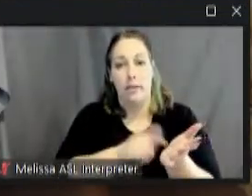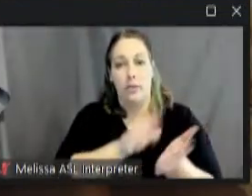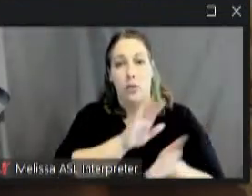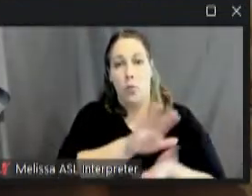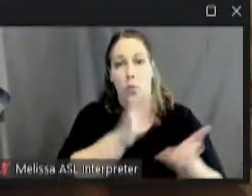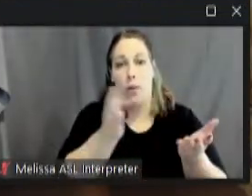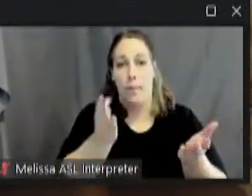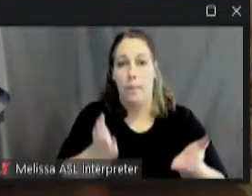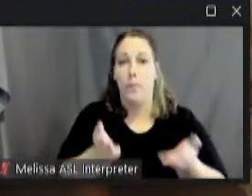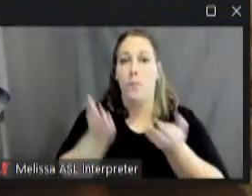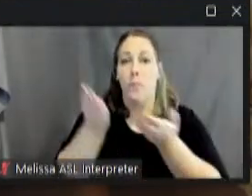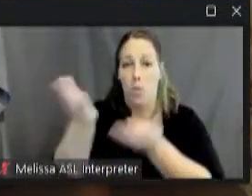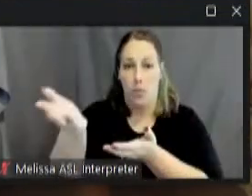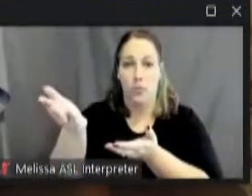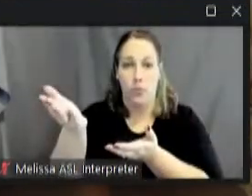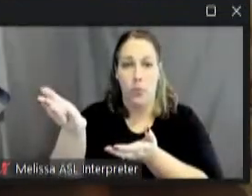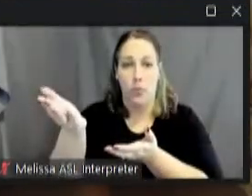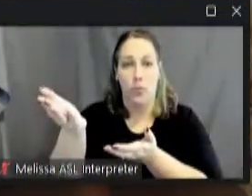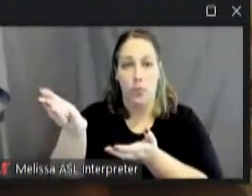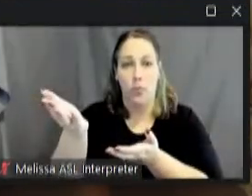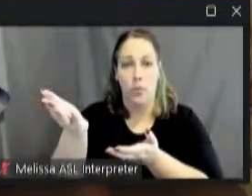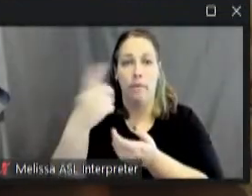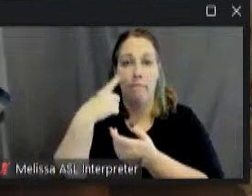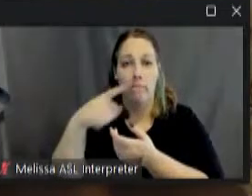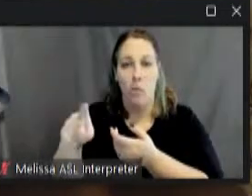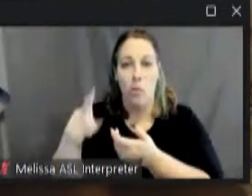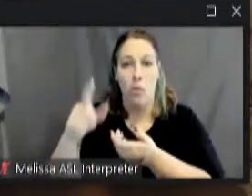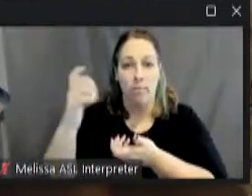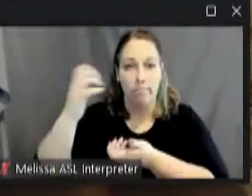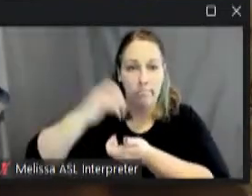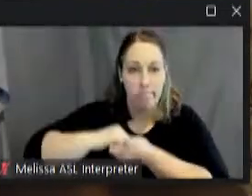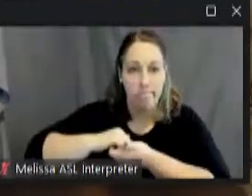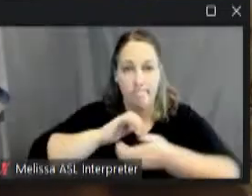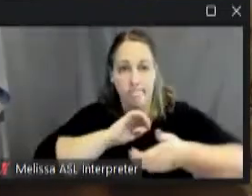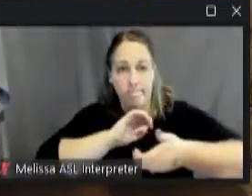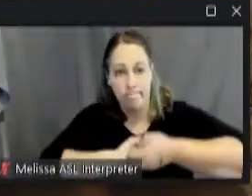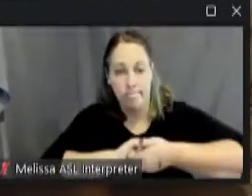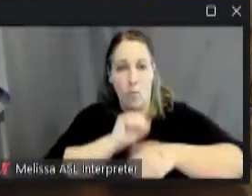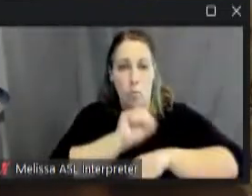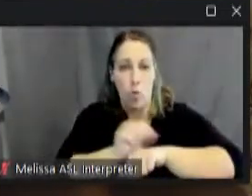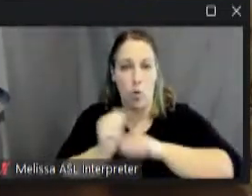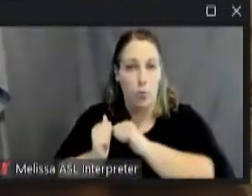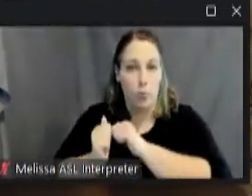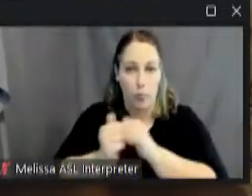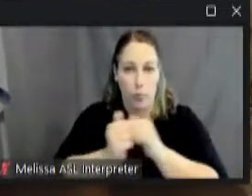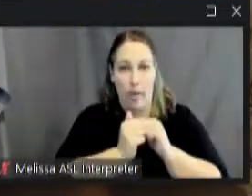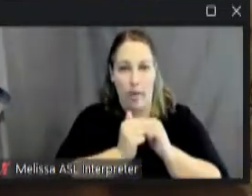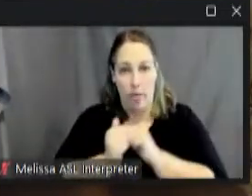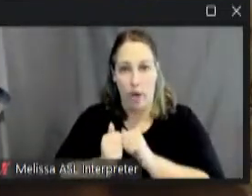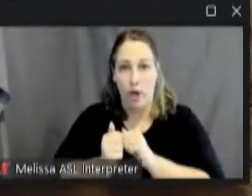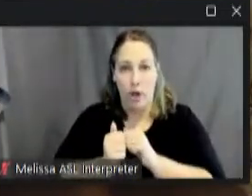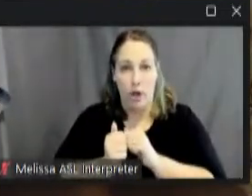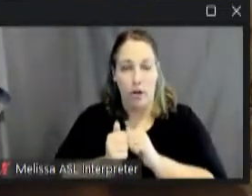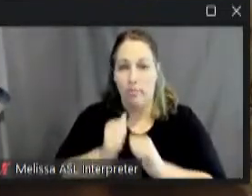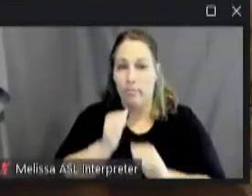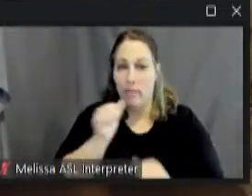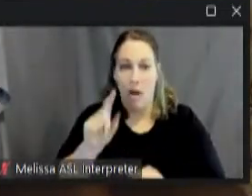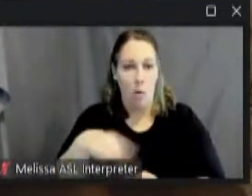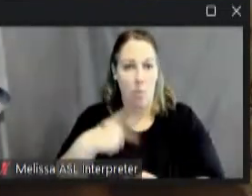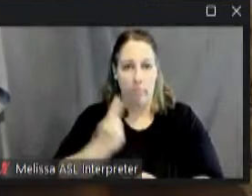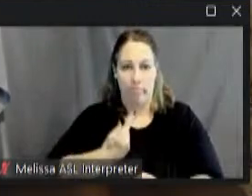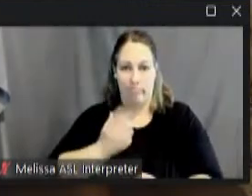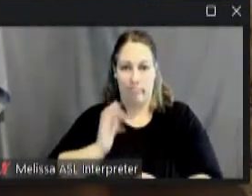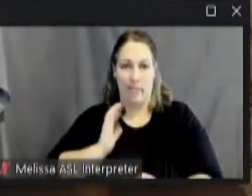proposal to work together, and I'm not speaking just on behalf of our